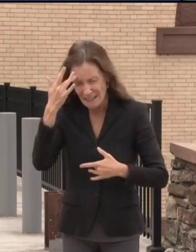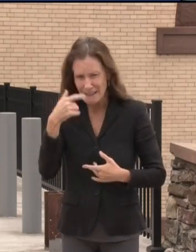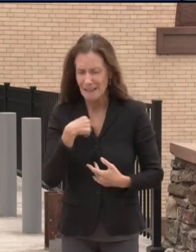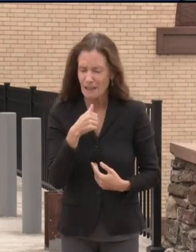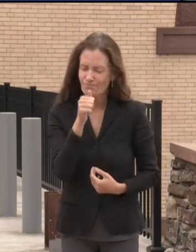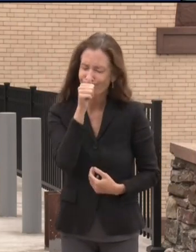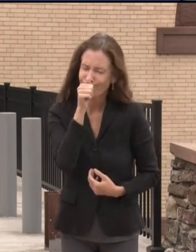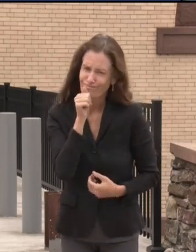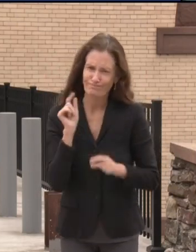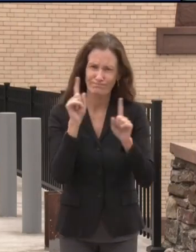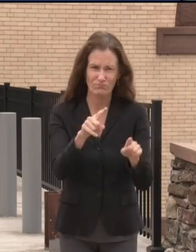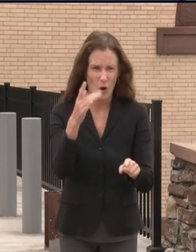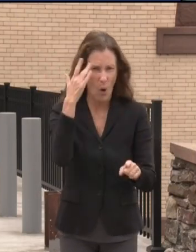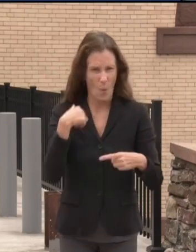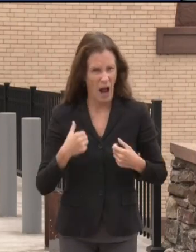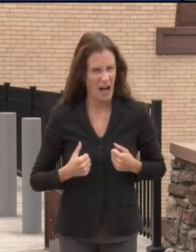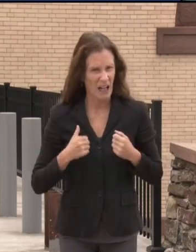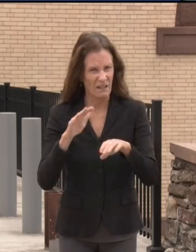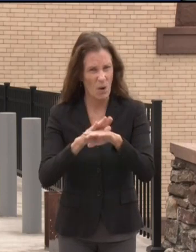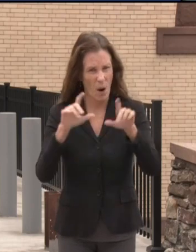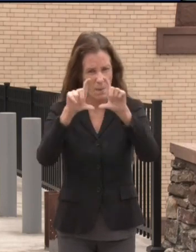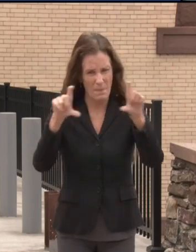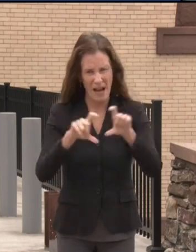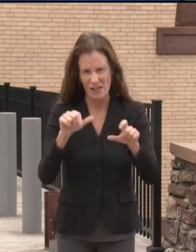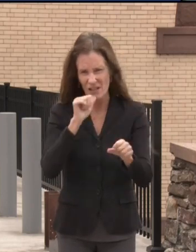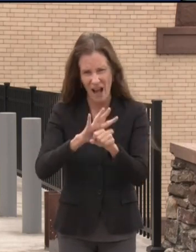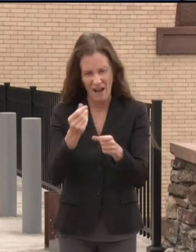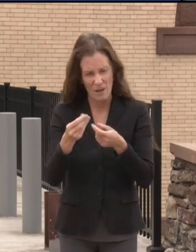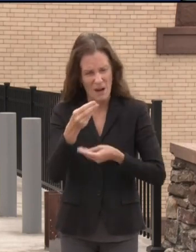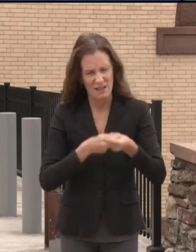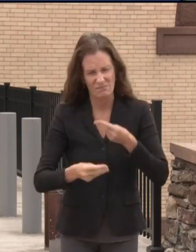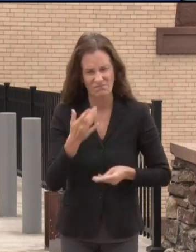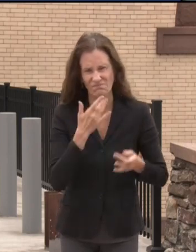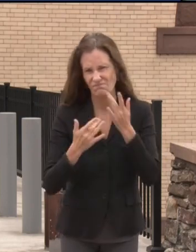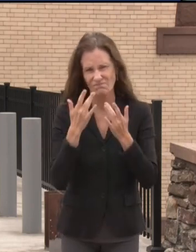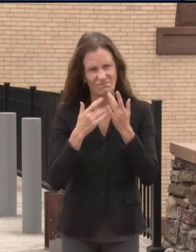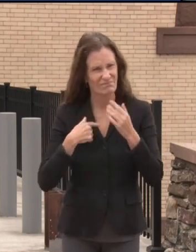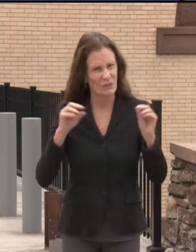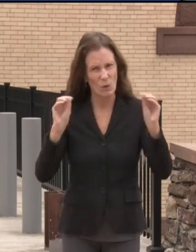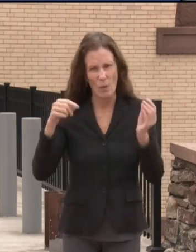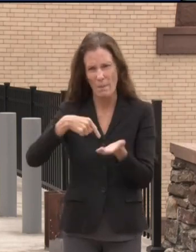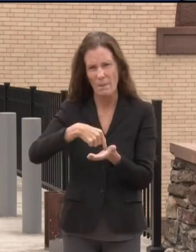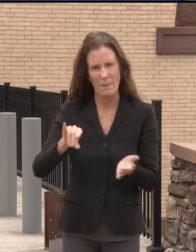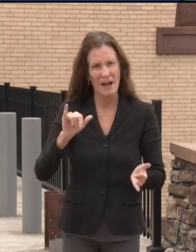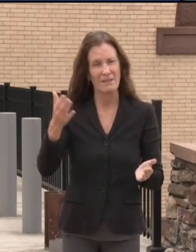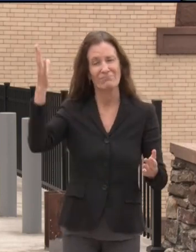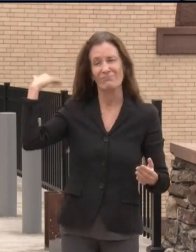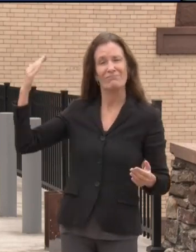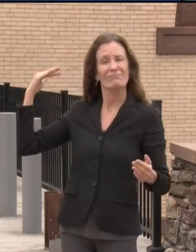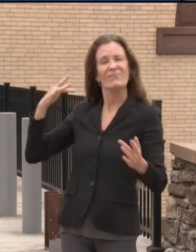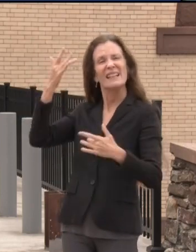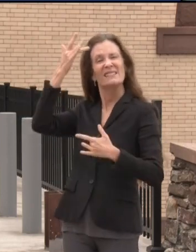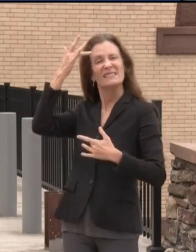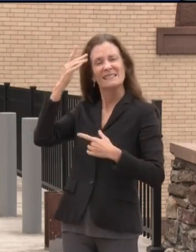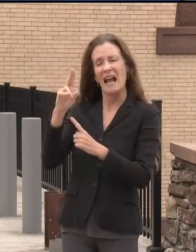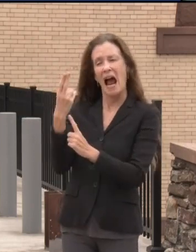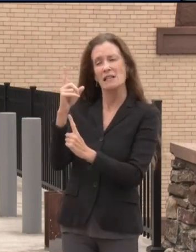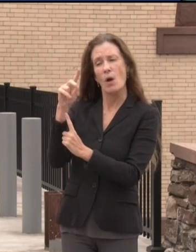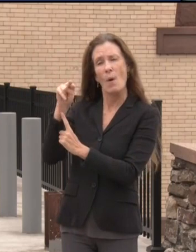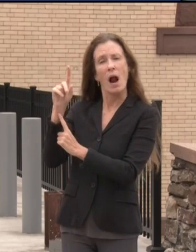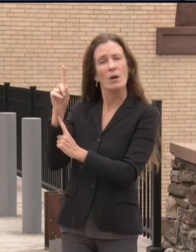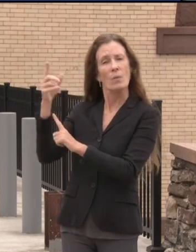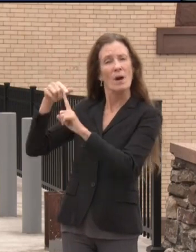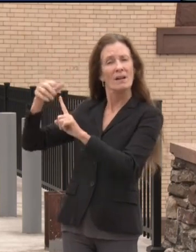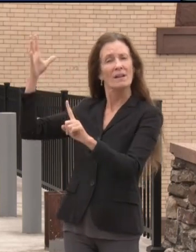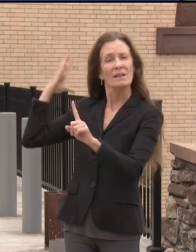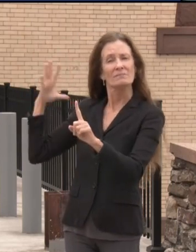sick. Back during the H1N1 flu crisis, there were an estimated 7 million people who caught the virus from